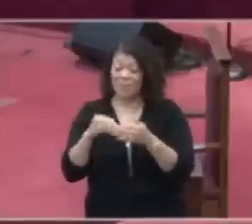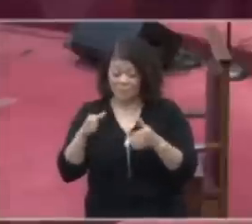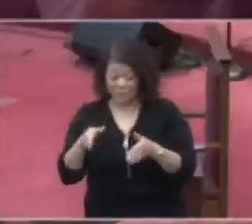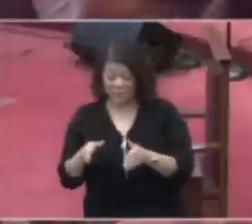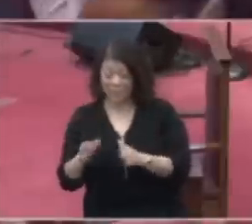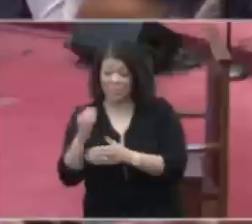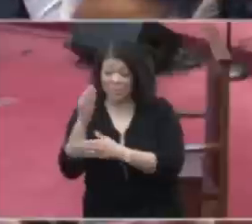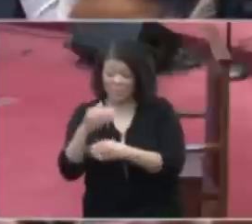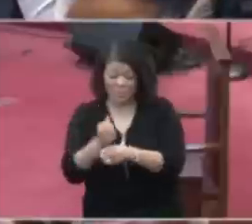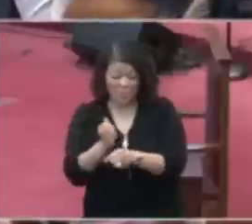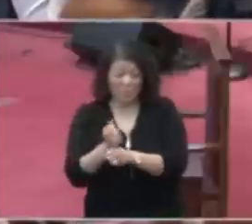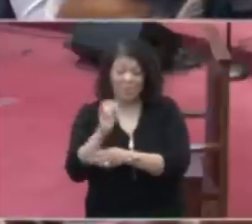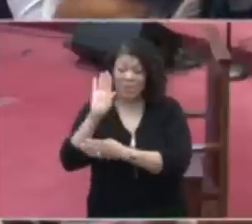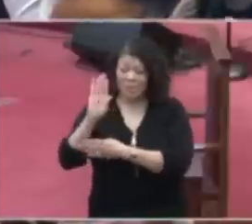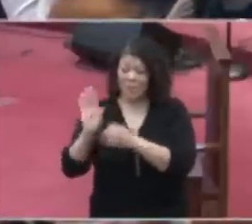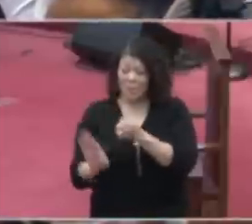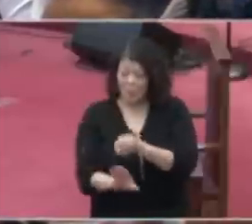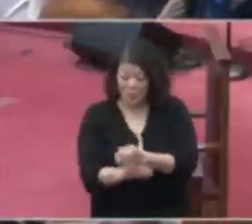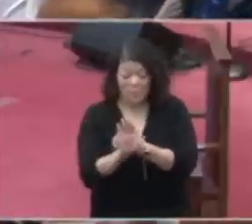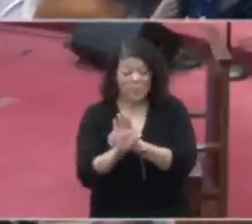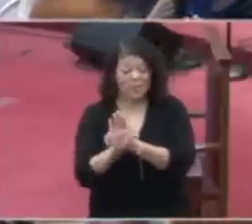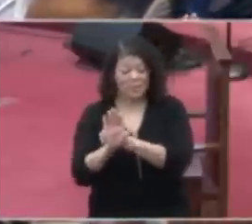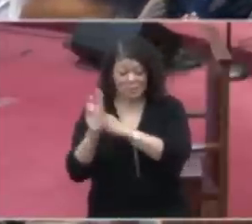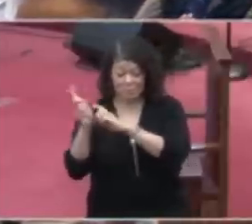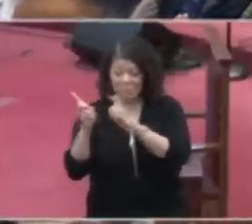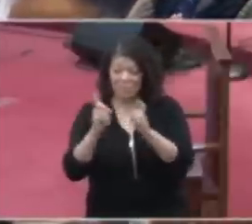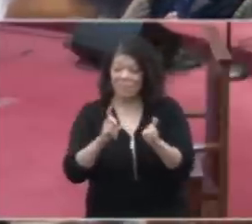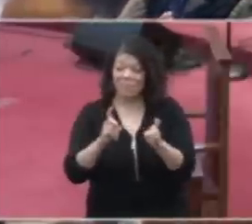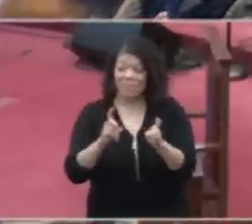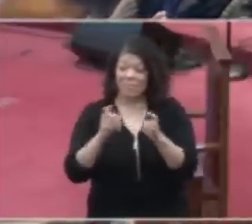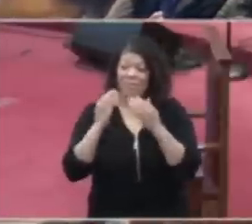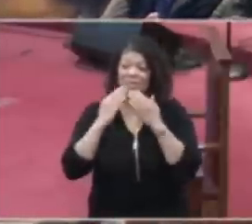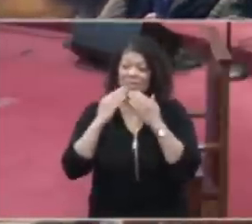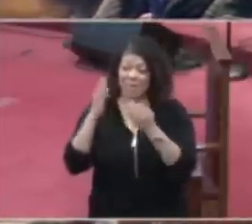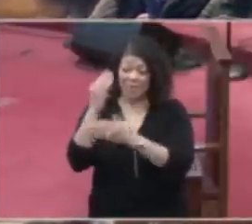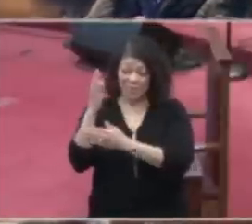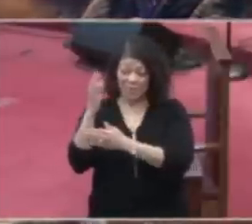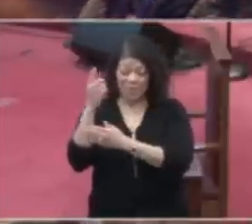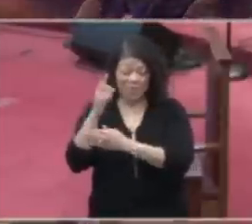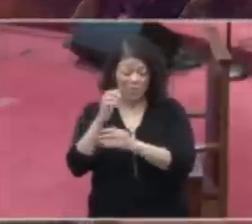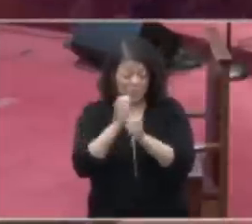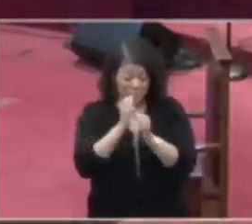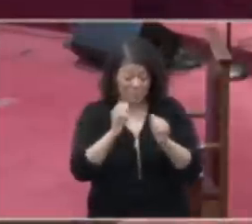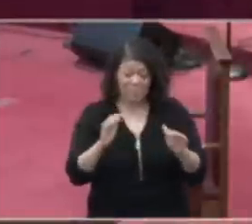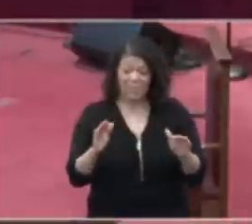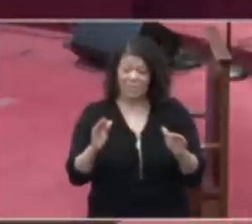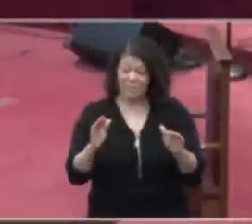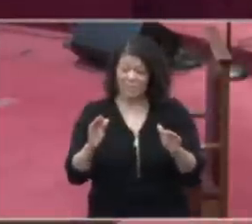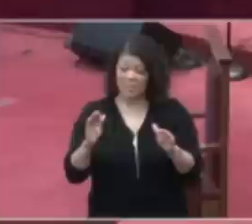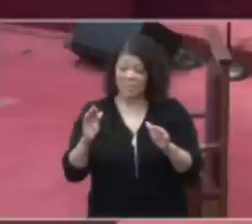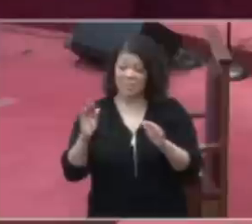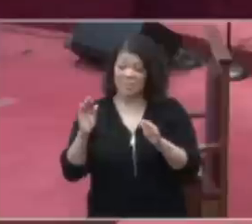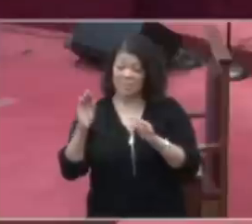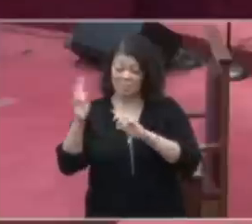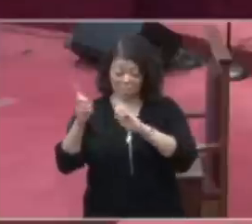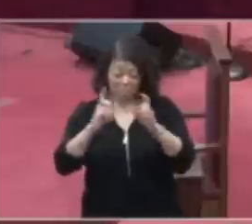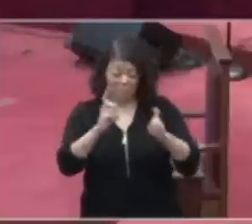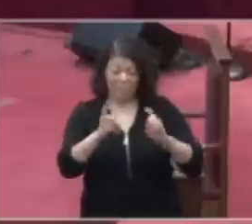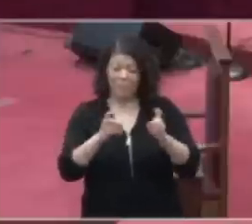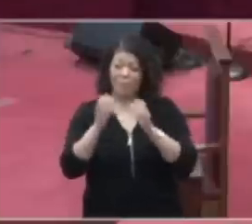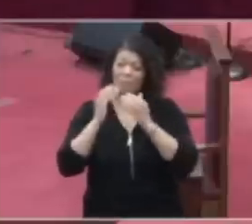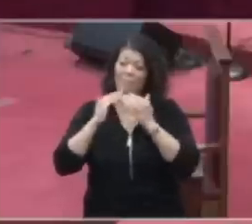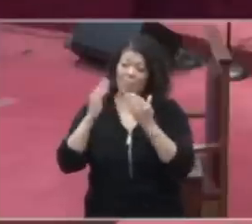for the protection that you provide. Thank you for the seed that you've given to us to sow, and we thank you